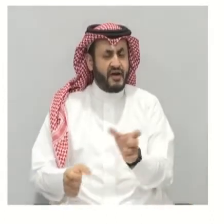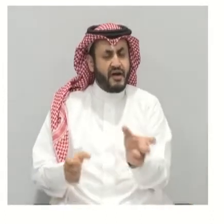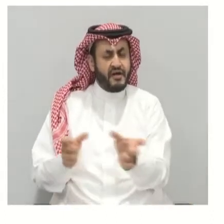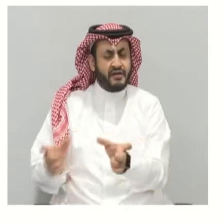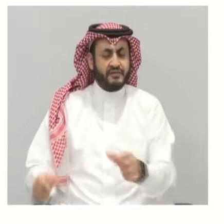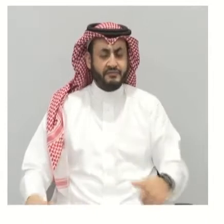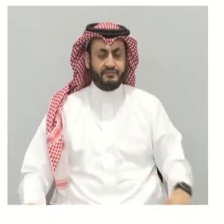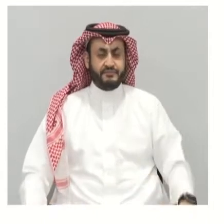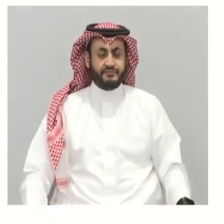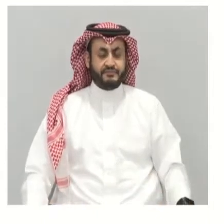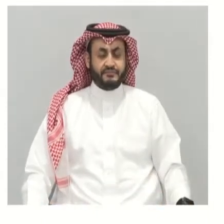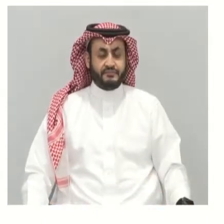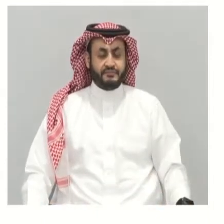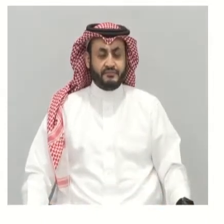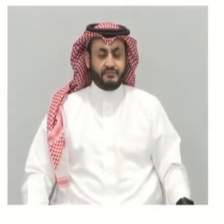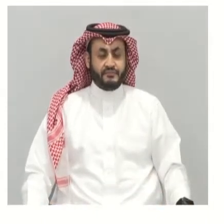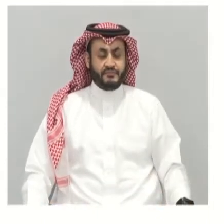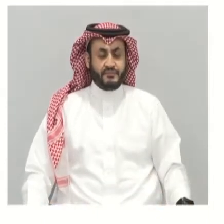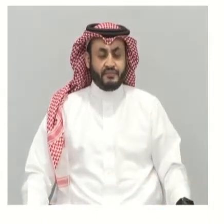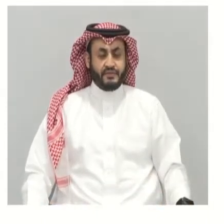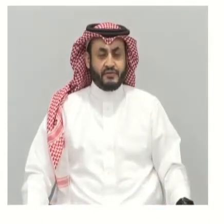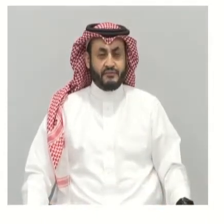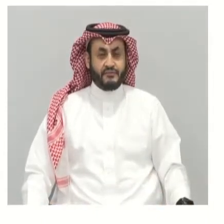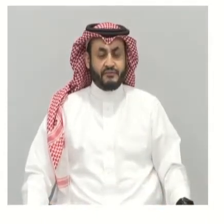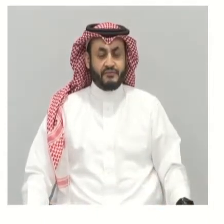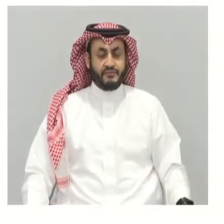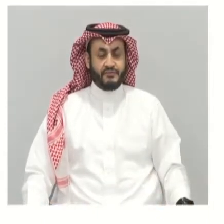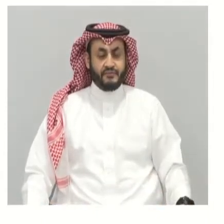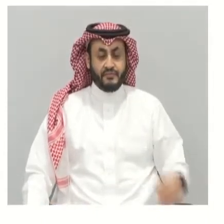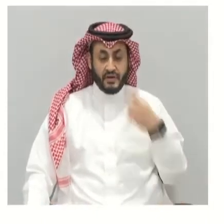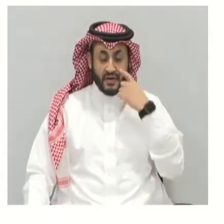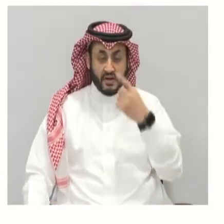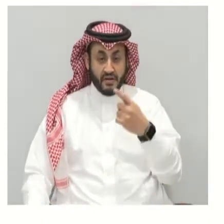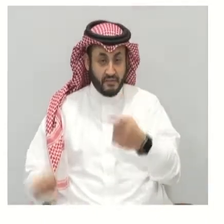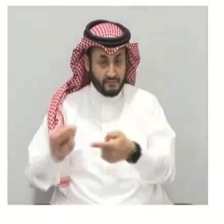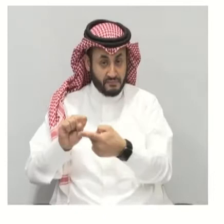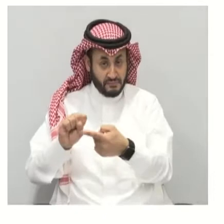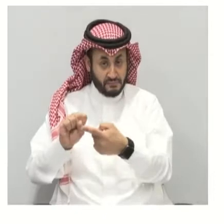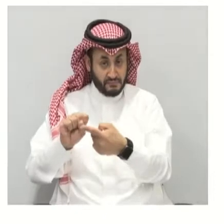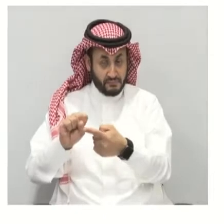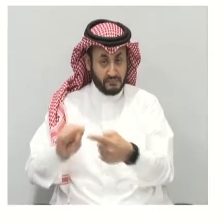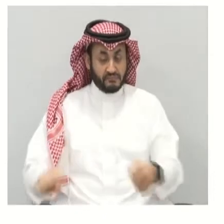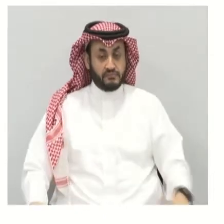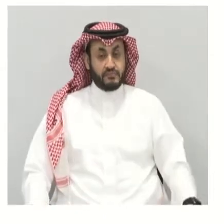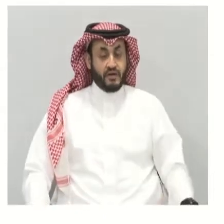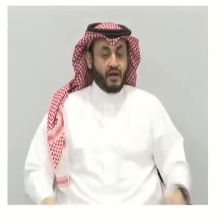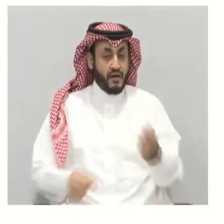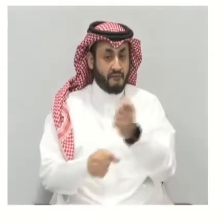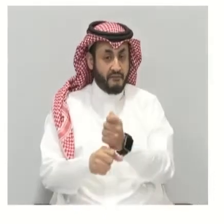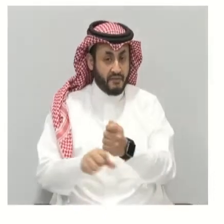look, here we have Nawal and the adverb sometimes. Walks. We added S here to the verb